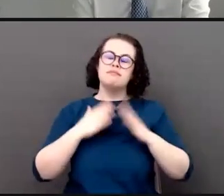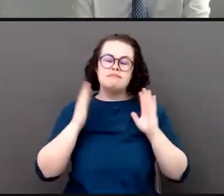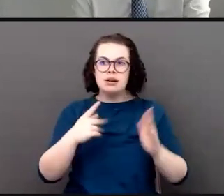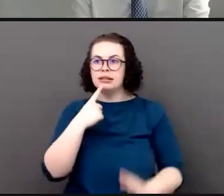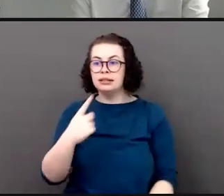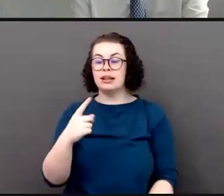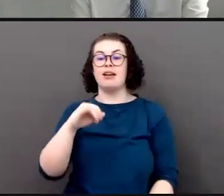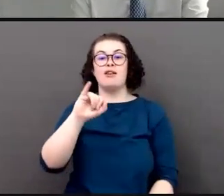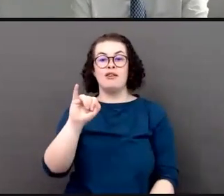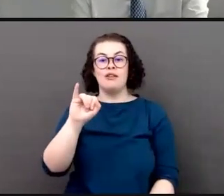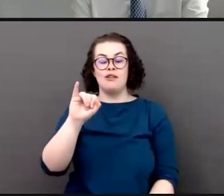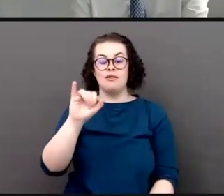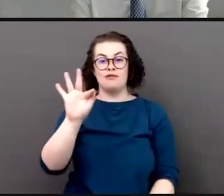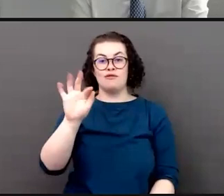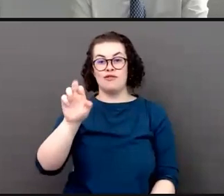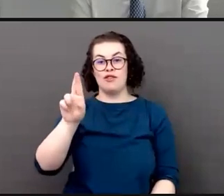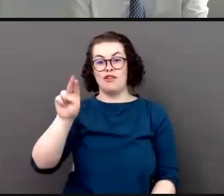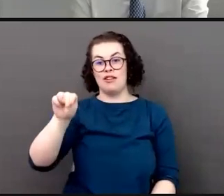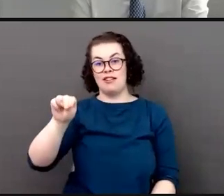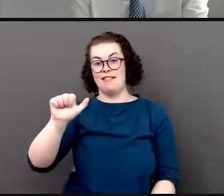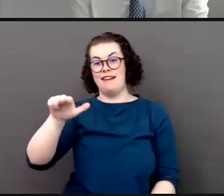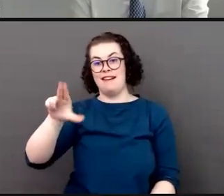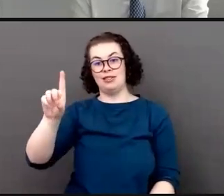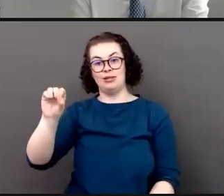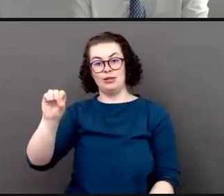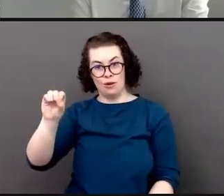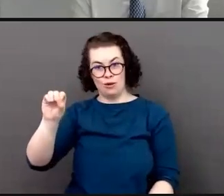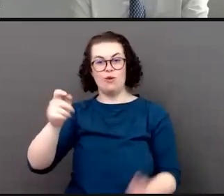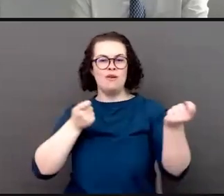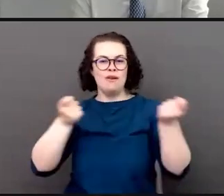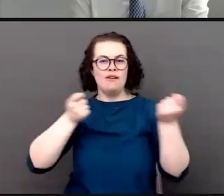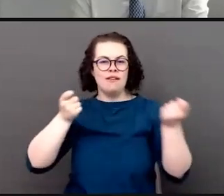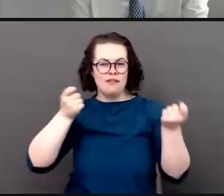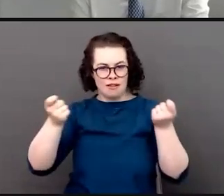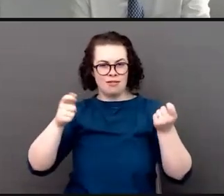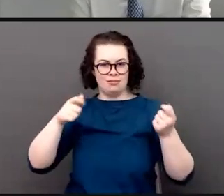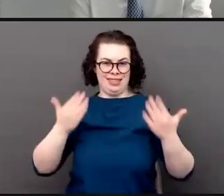working day by day to looking for the consensus tool.